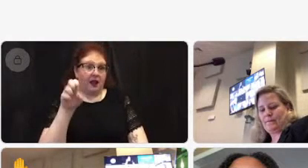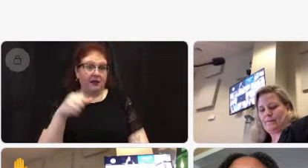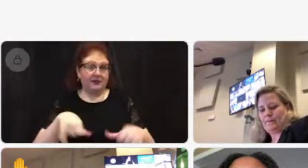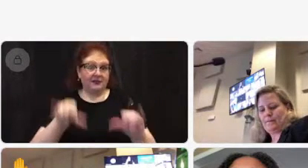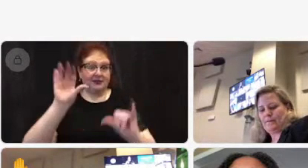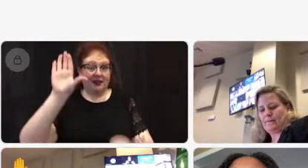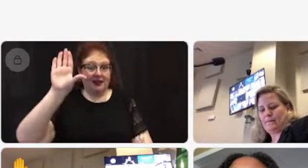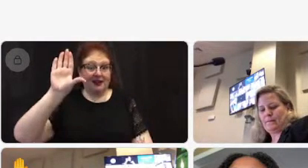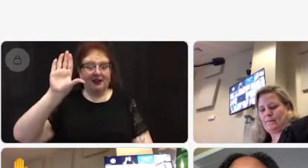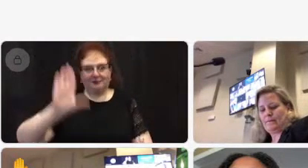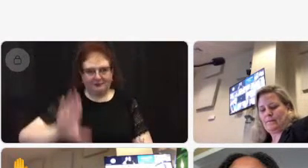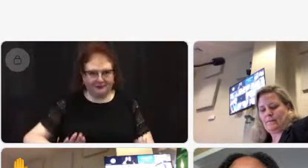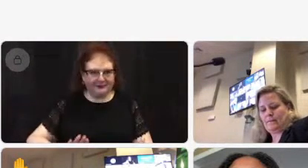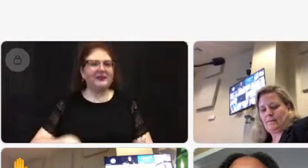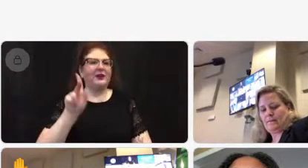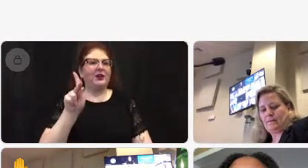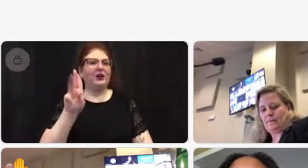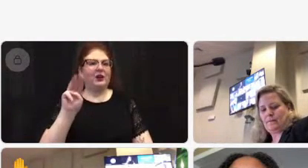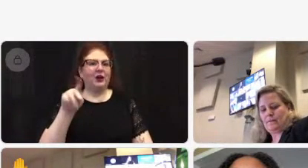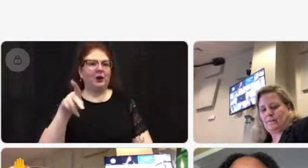No. All right, Director Computers.